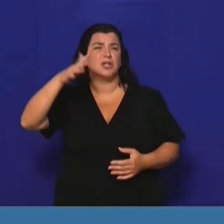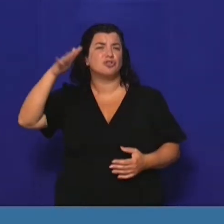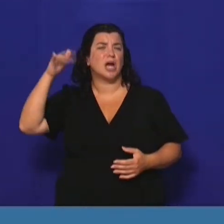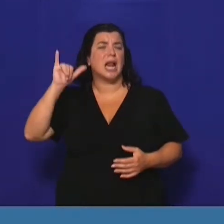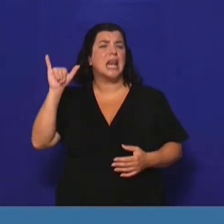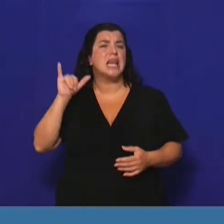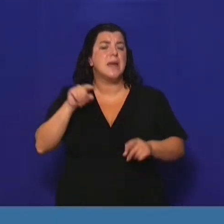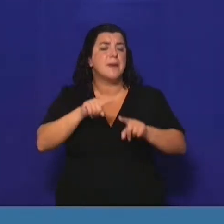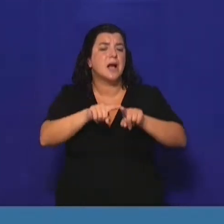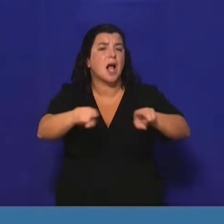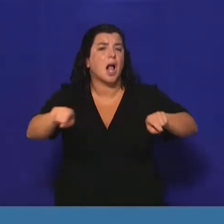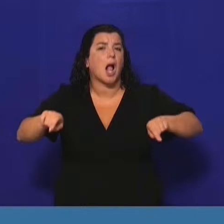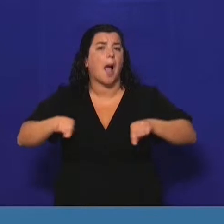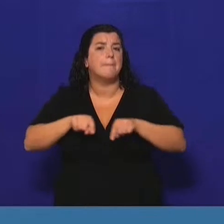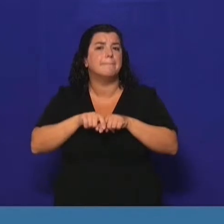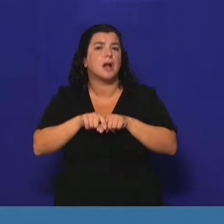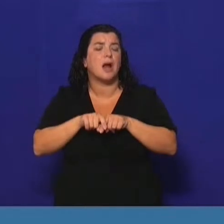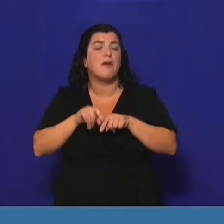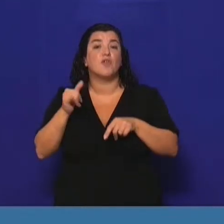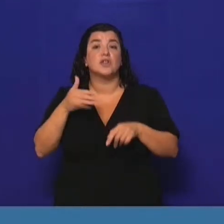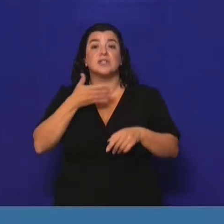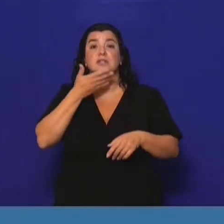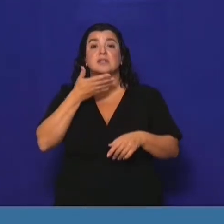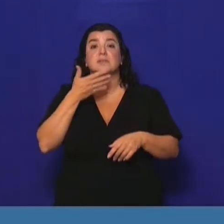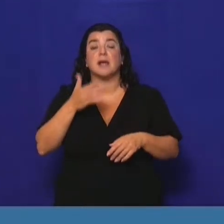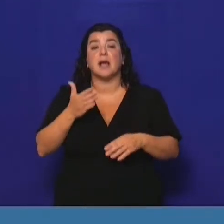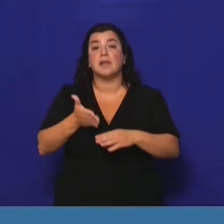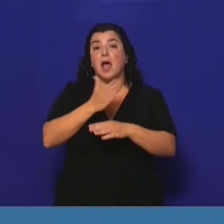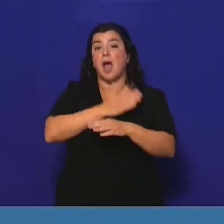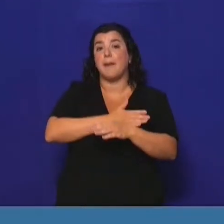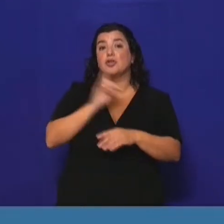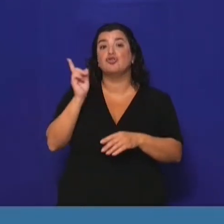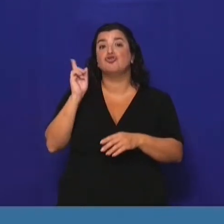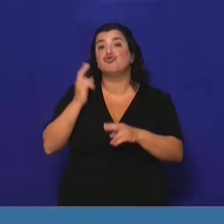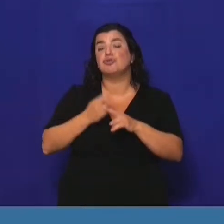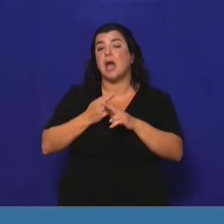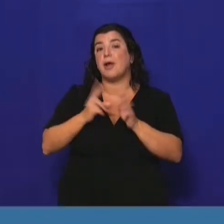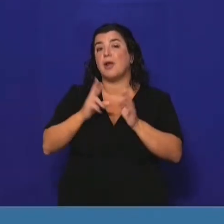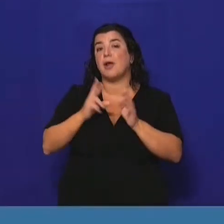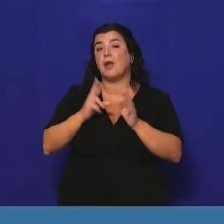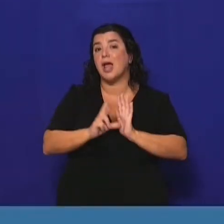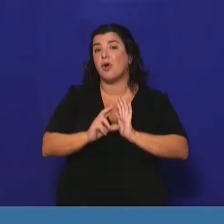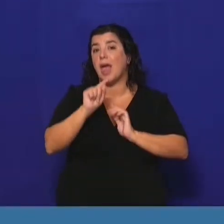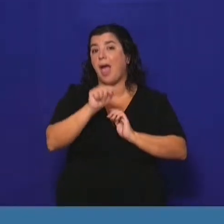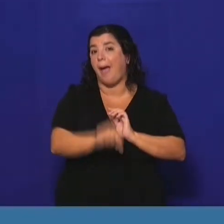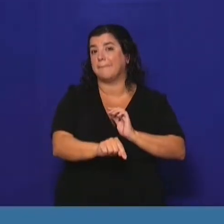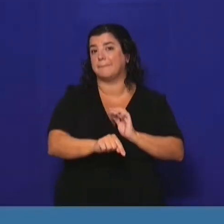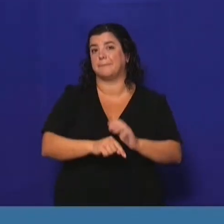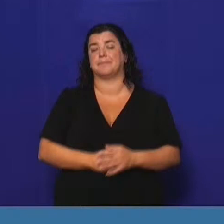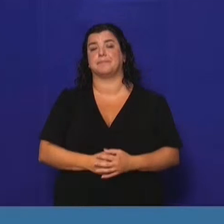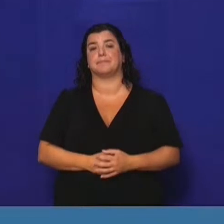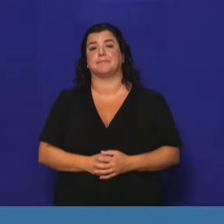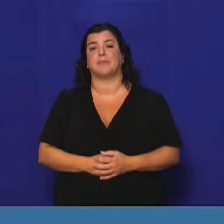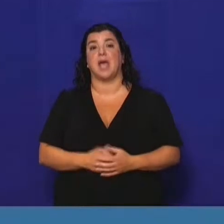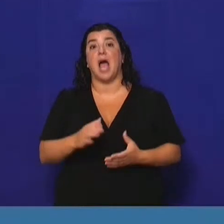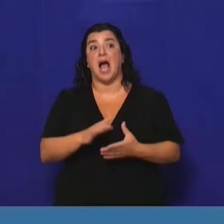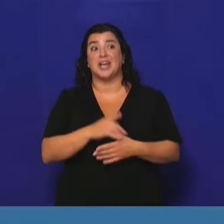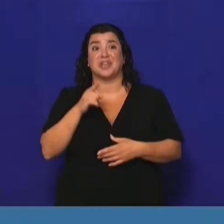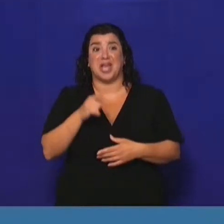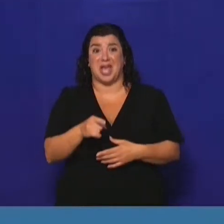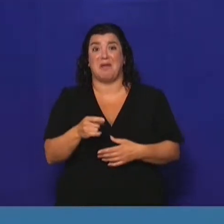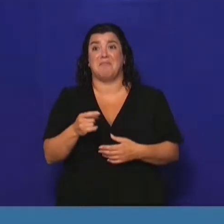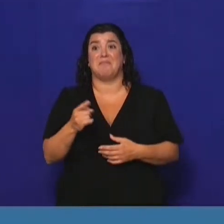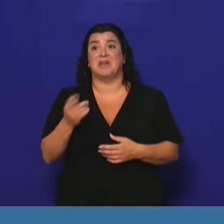s-sala u forsi tiġa spjegajt aktar qabel imma x'miżuri oħrajn possibilment qed jittieħdu għax hemmhekk għandek villaġġ ta' aktar minn